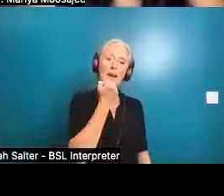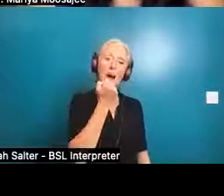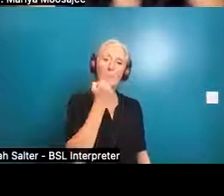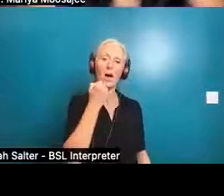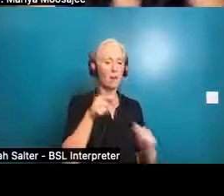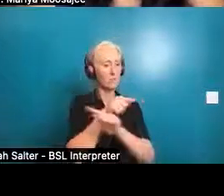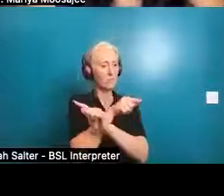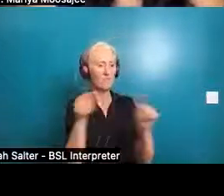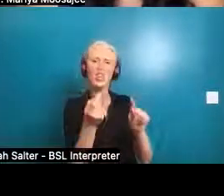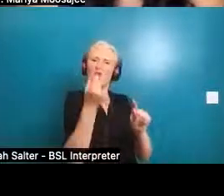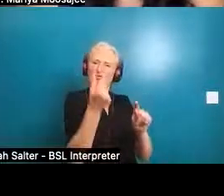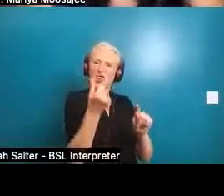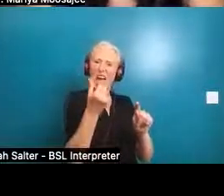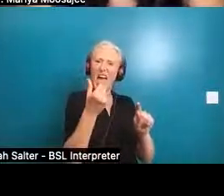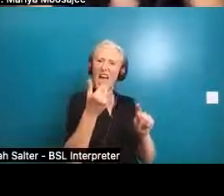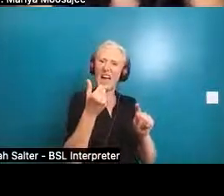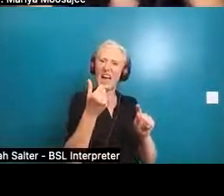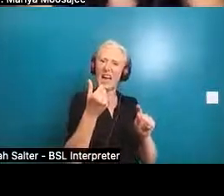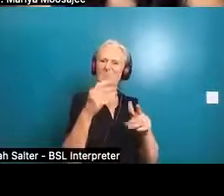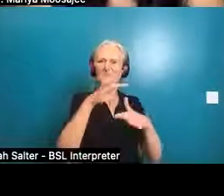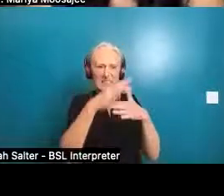we would take maybe about,